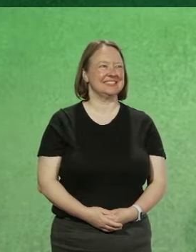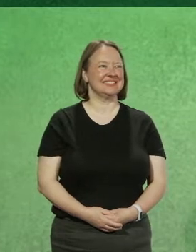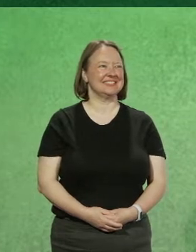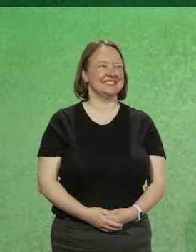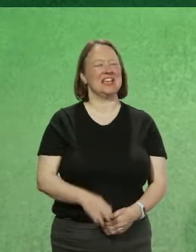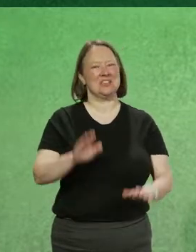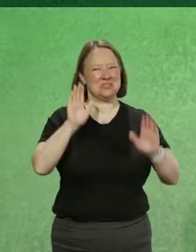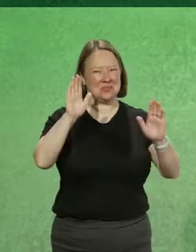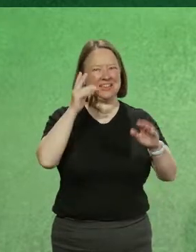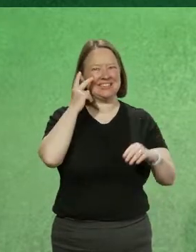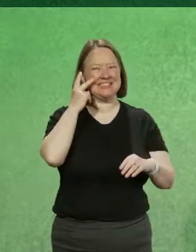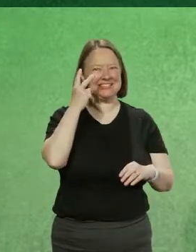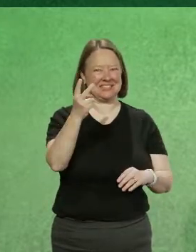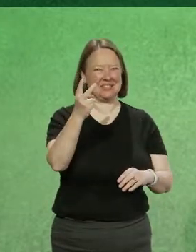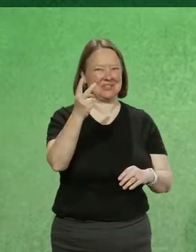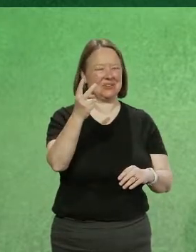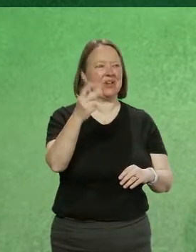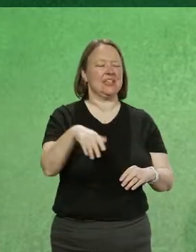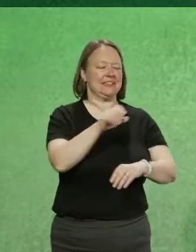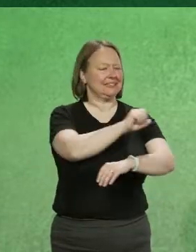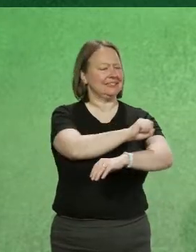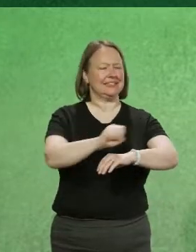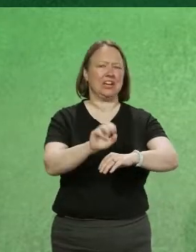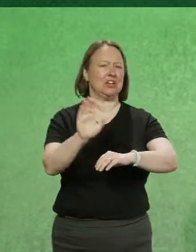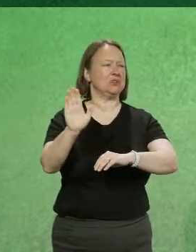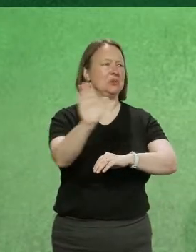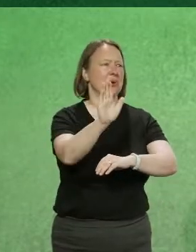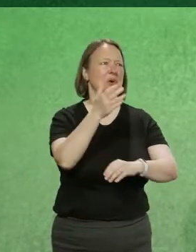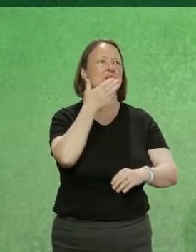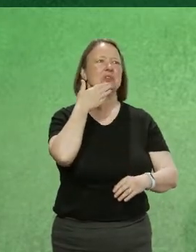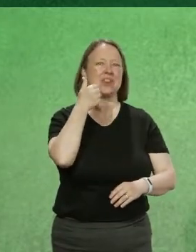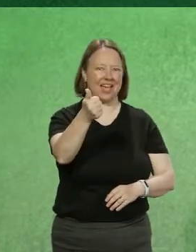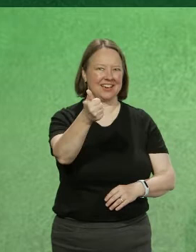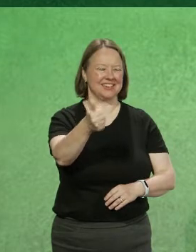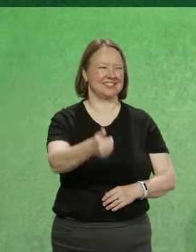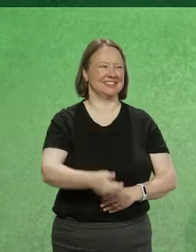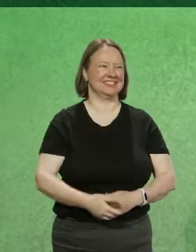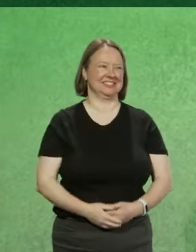It's great to see you. The stage is yours. Good luck.